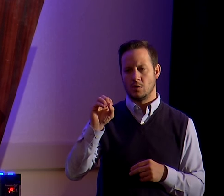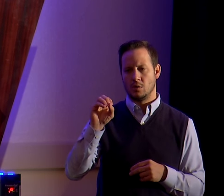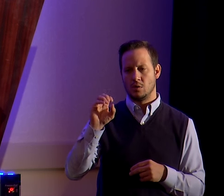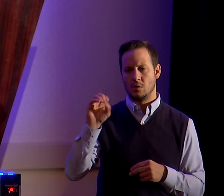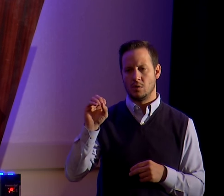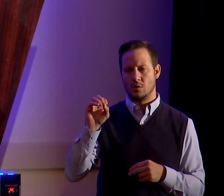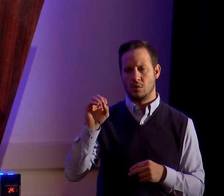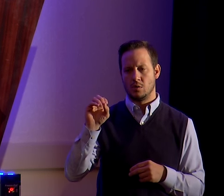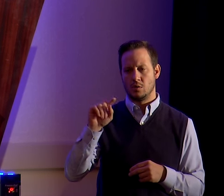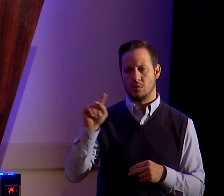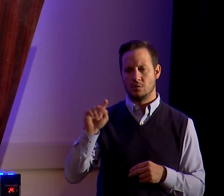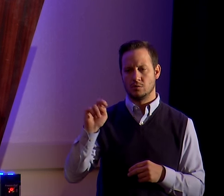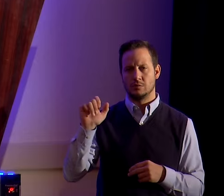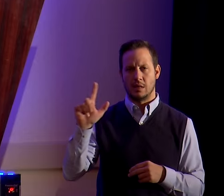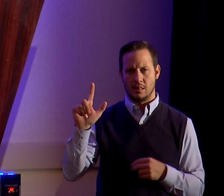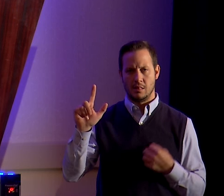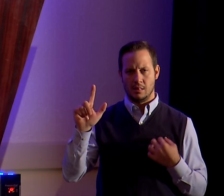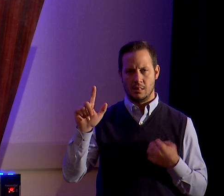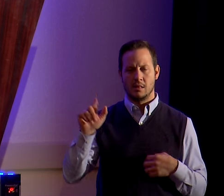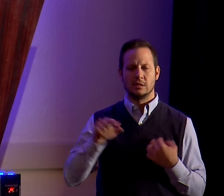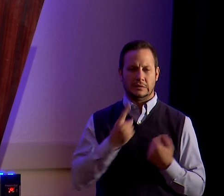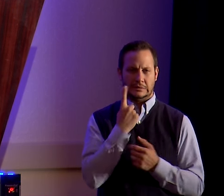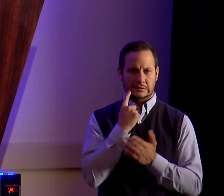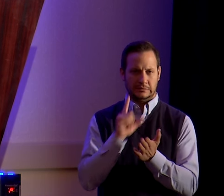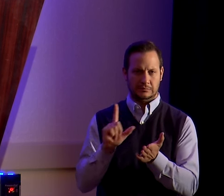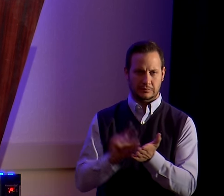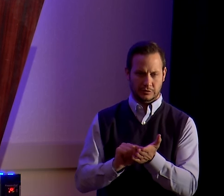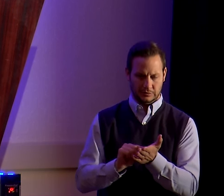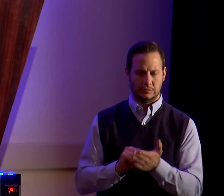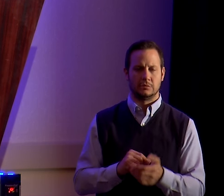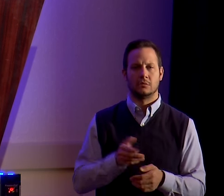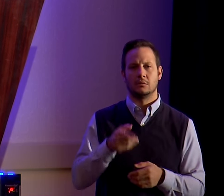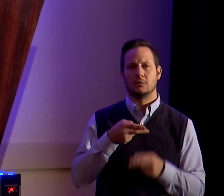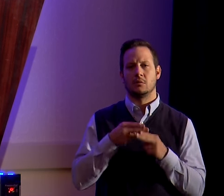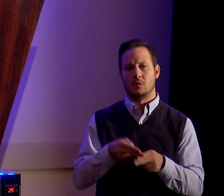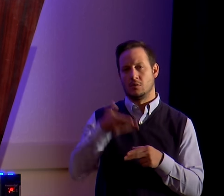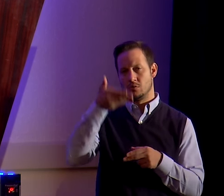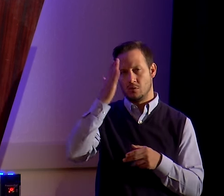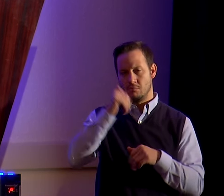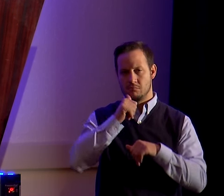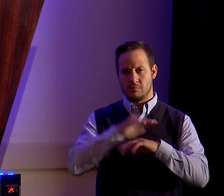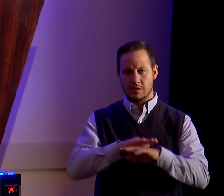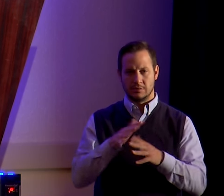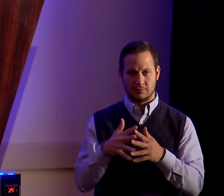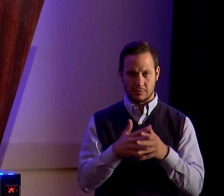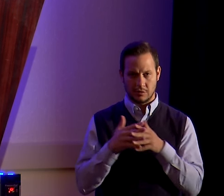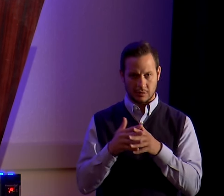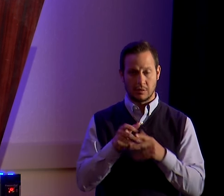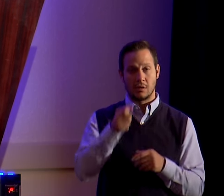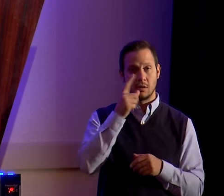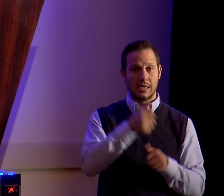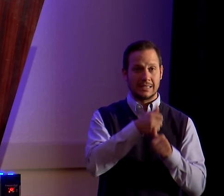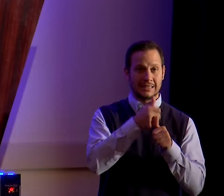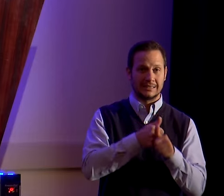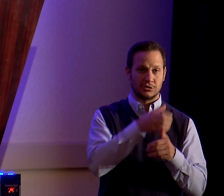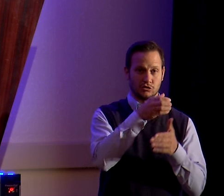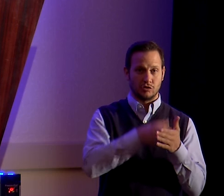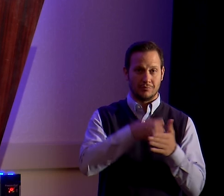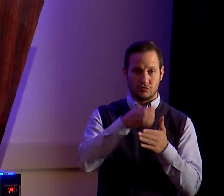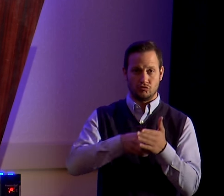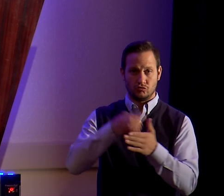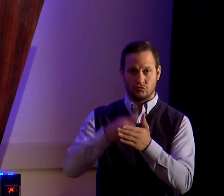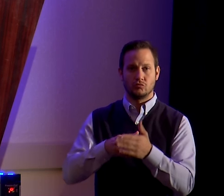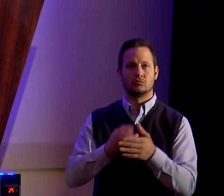S-T-O-L-L-Z-N-O-W. Karen Stolznow. It's just been published. It's called God Bless America. Each chapter talks about